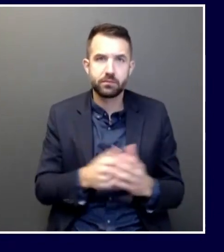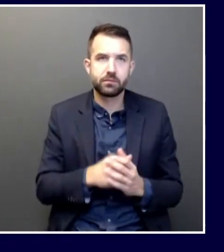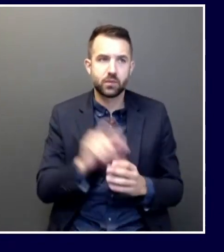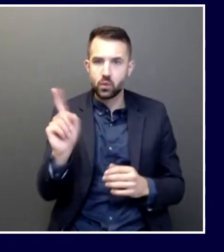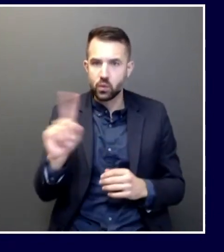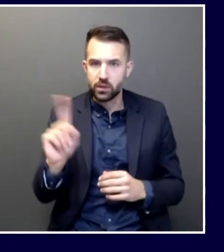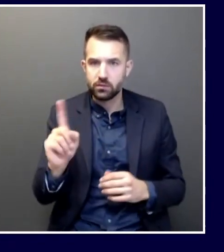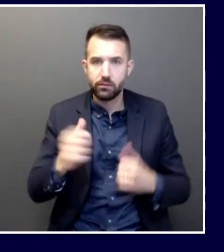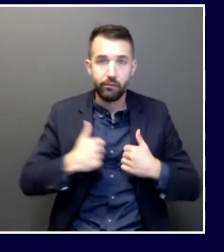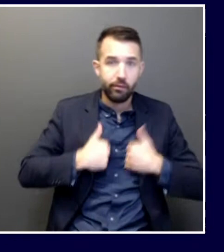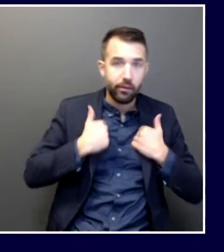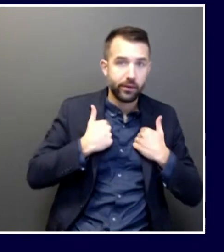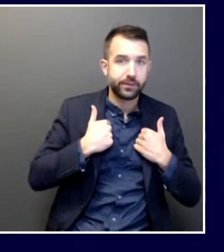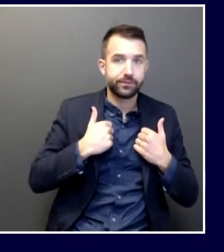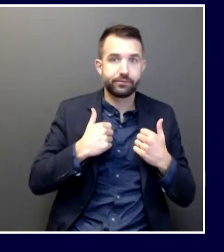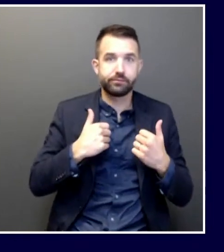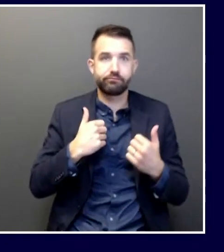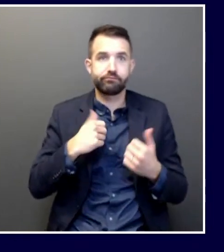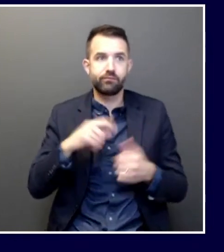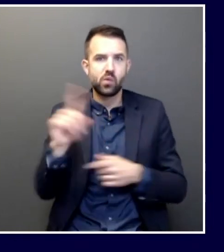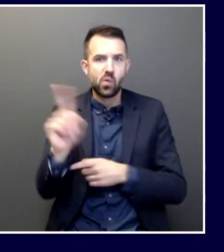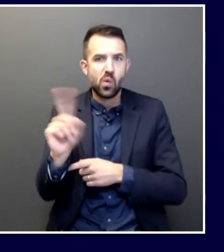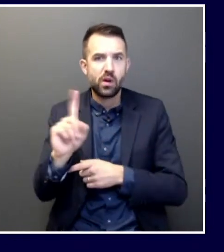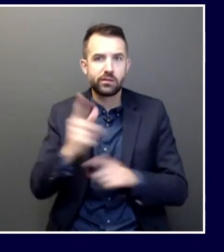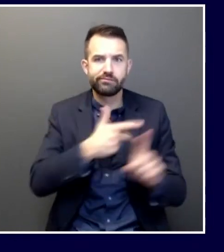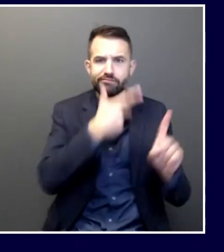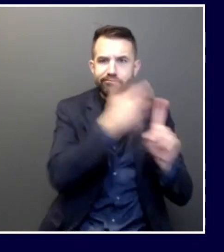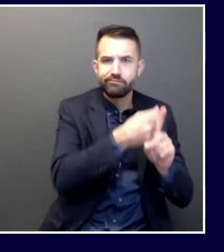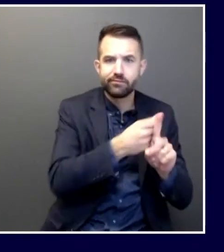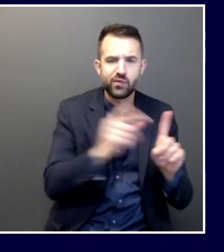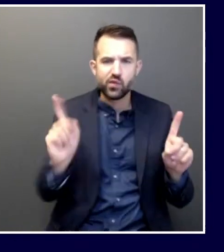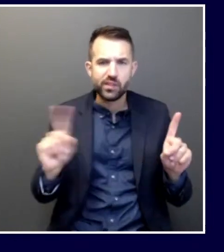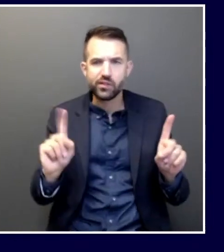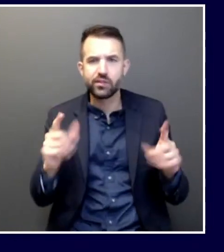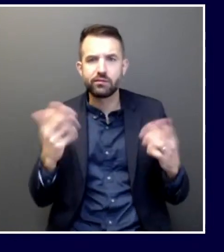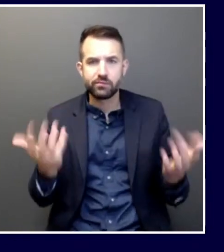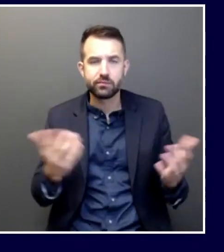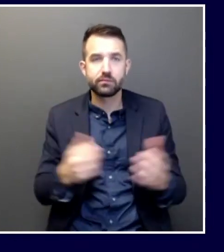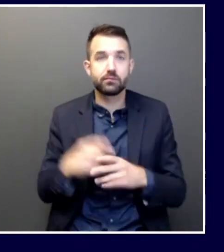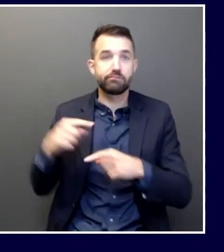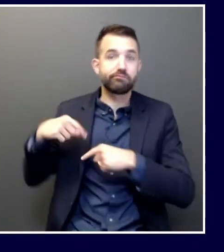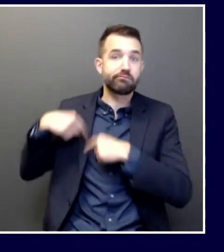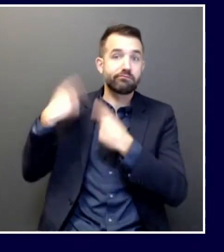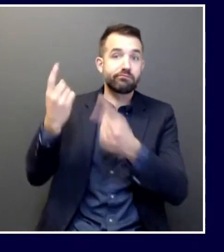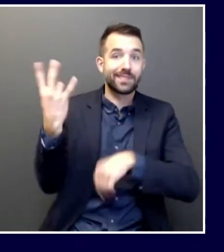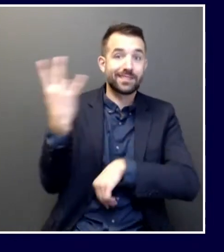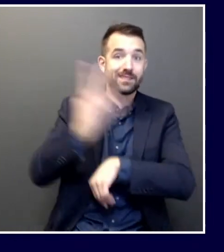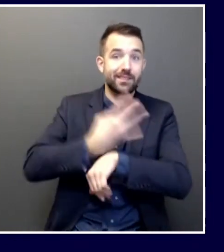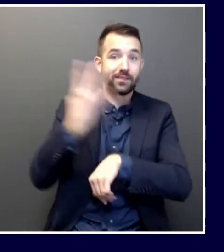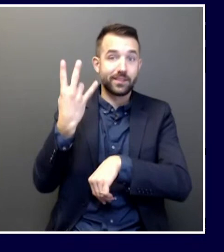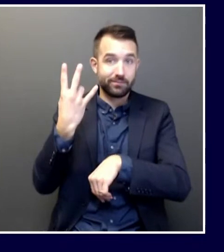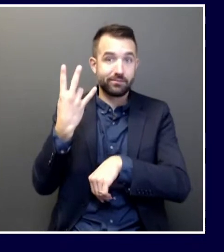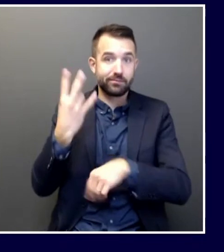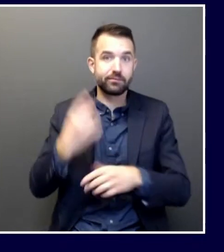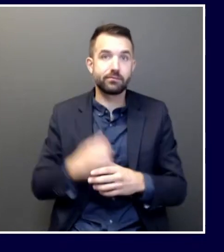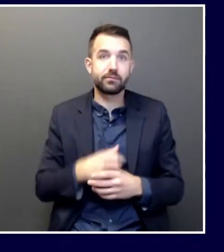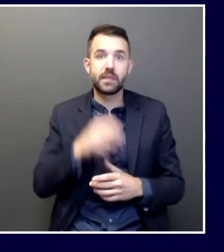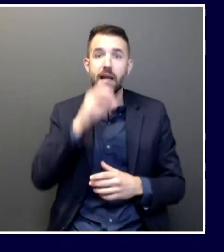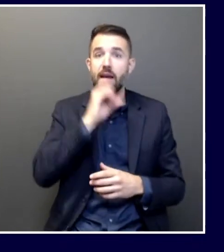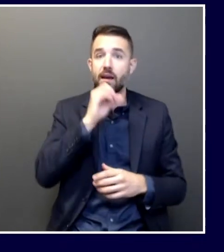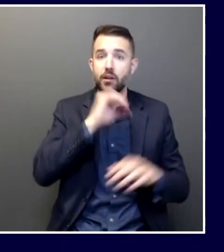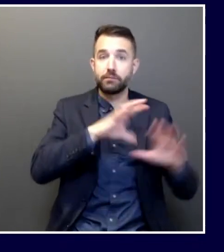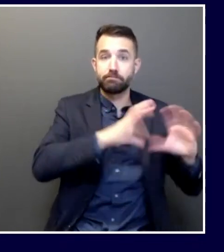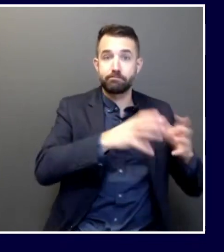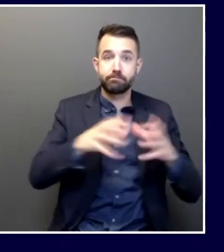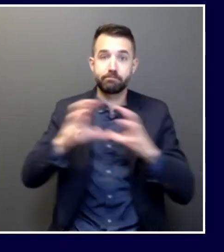just focus on the last 7 days. Let's start with the age groups of who is getting vaccinated and where we